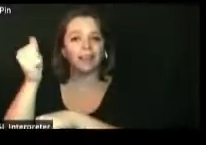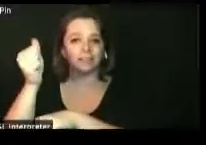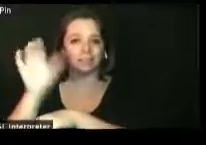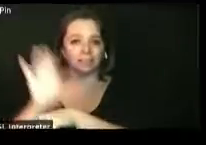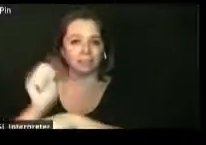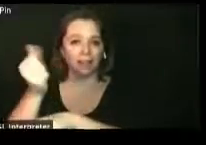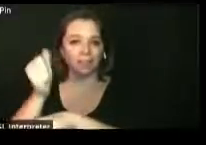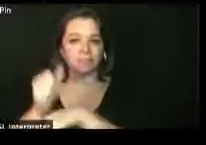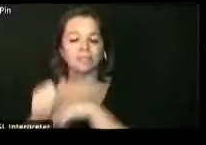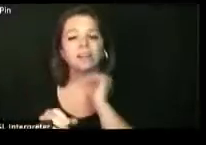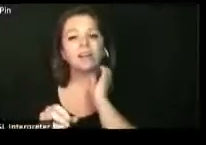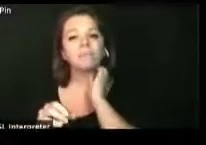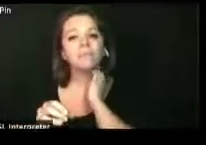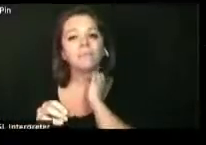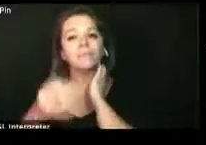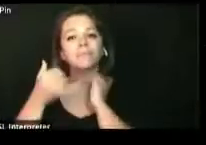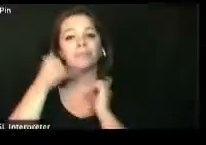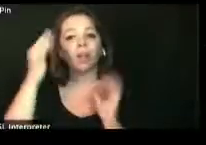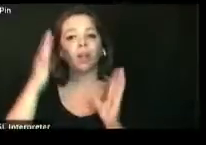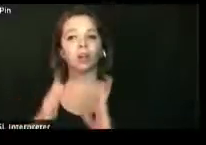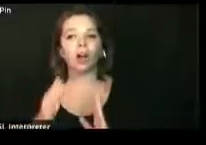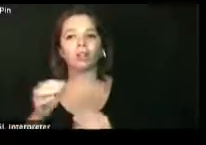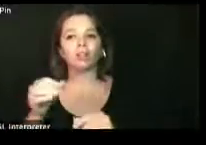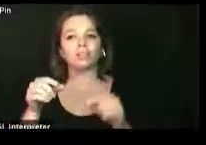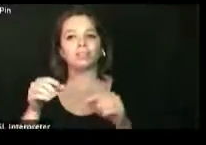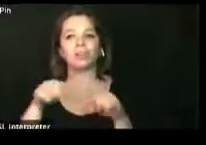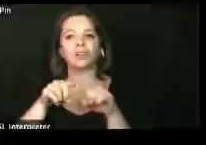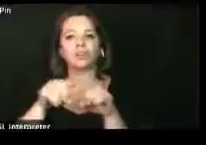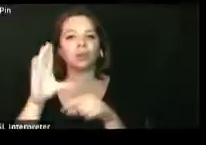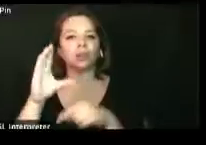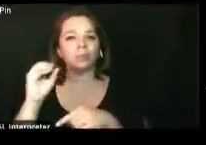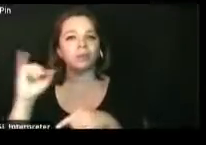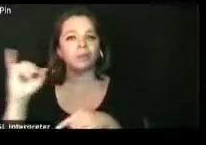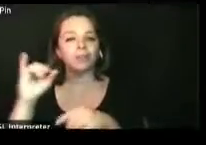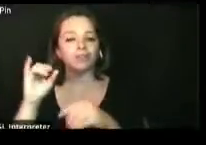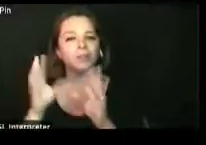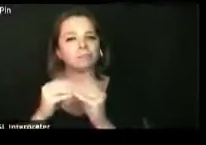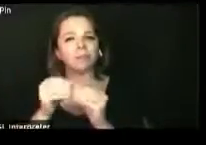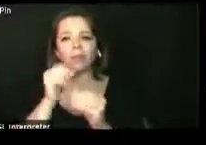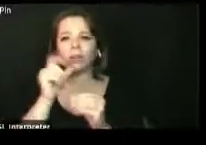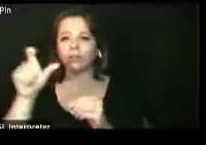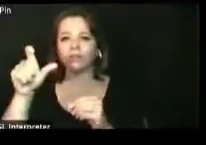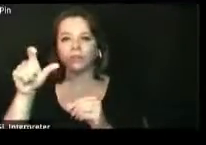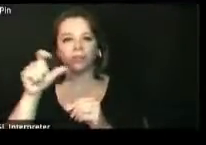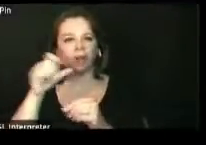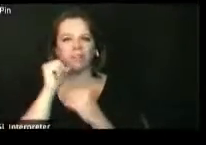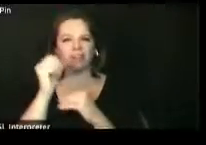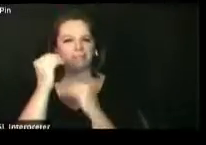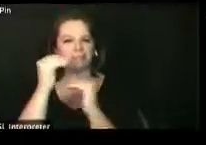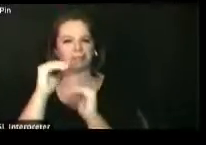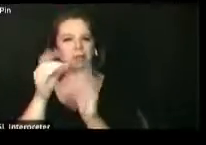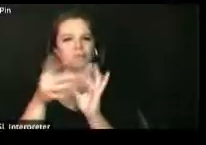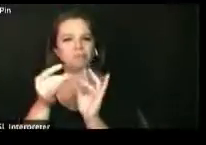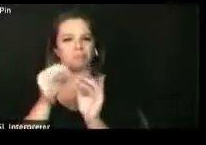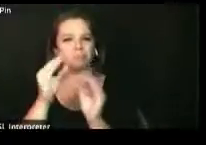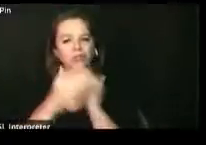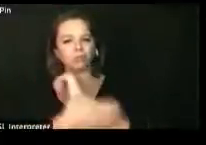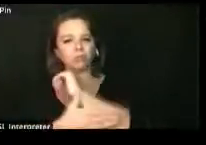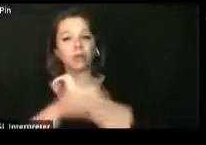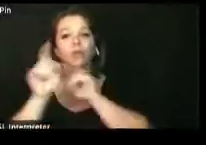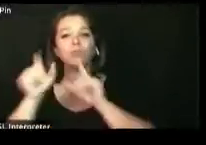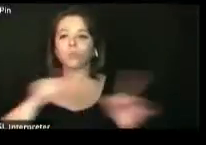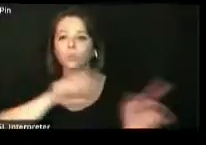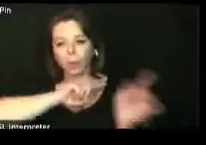the Community of Interest meetings are not limited to the specifically mentioned counties. You can visit the meetings page at our